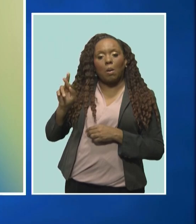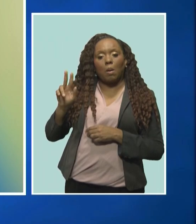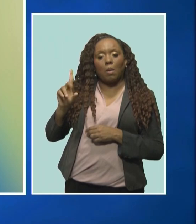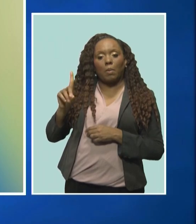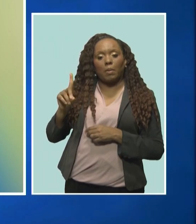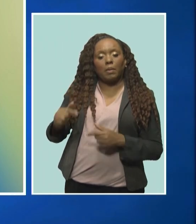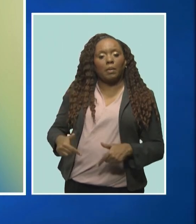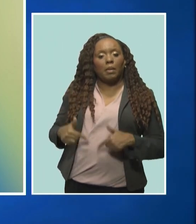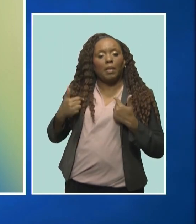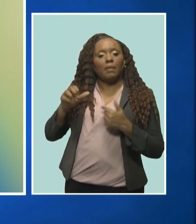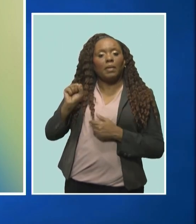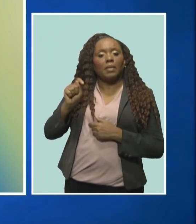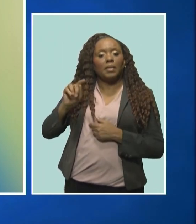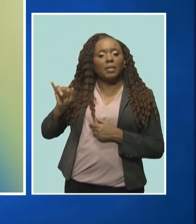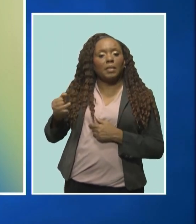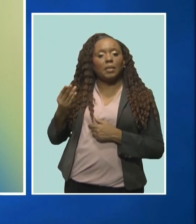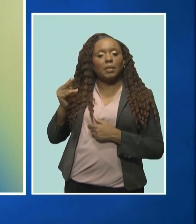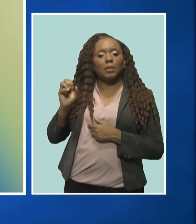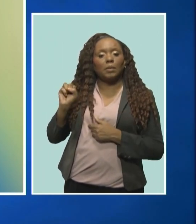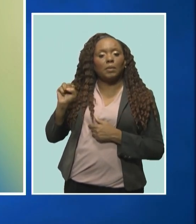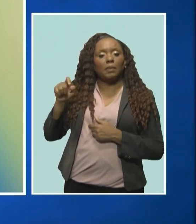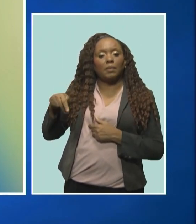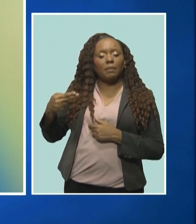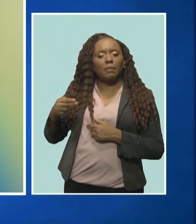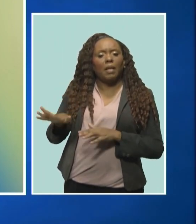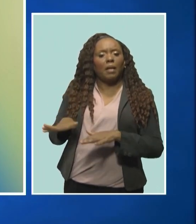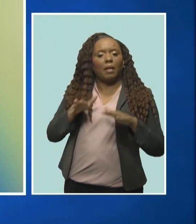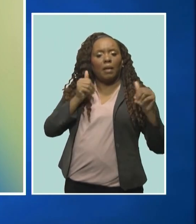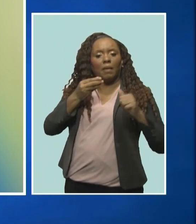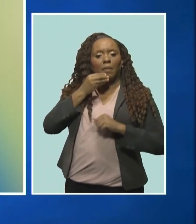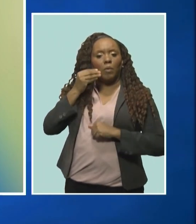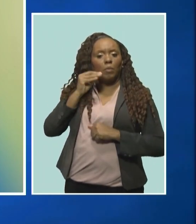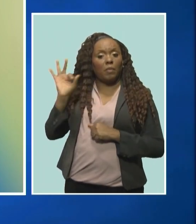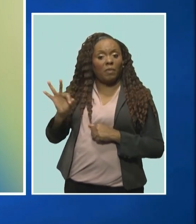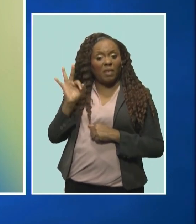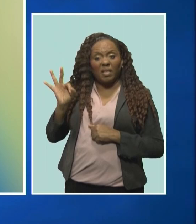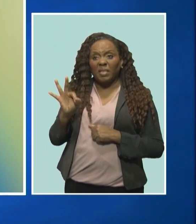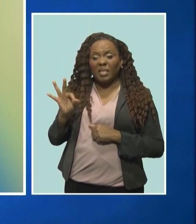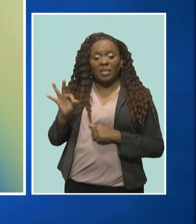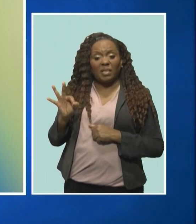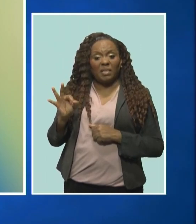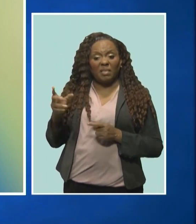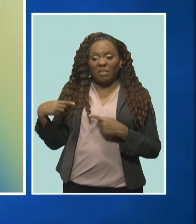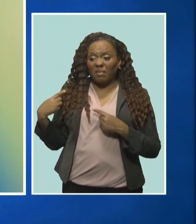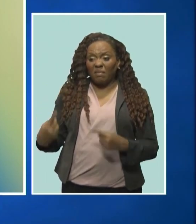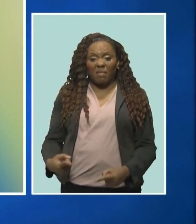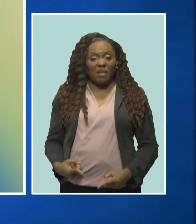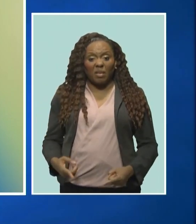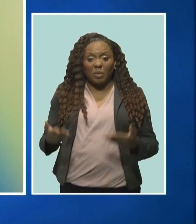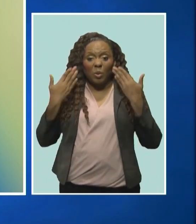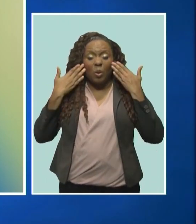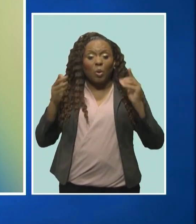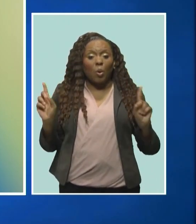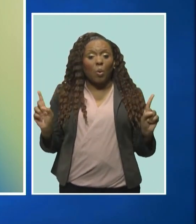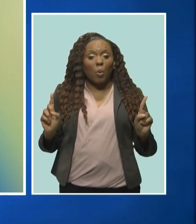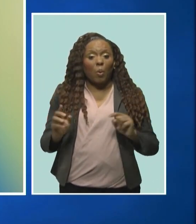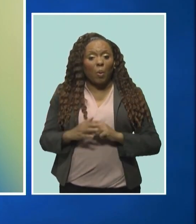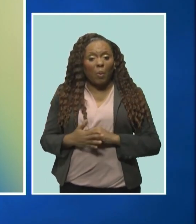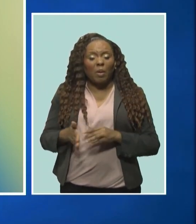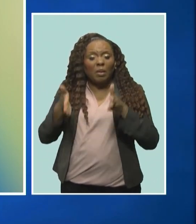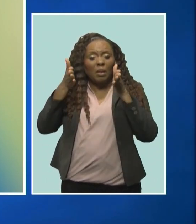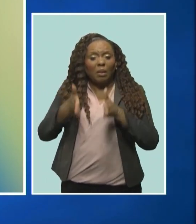left home around noon on Friday and has not been seen since. Coward is about 5 feet 7 inches tall and